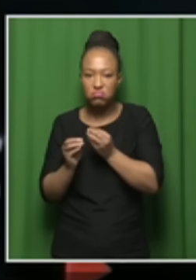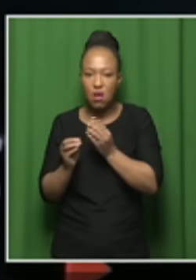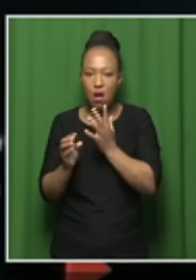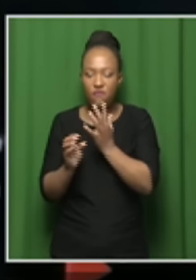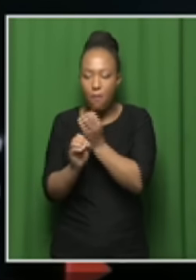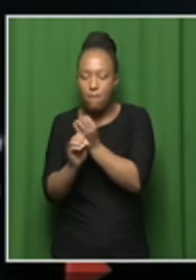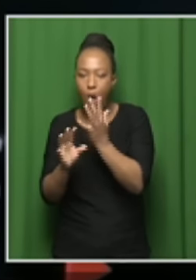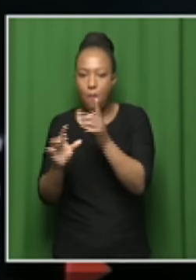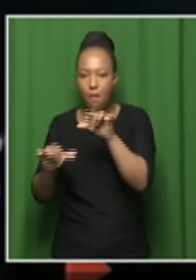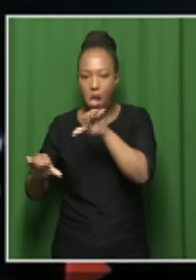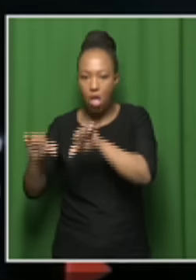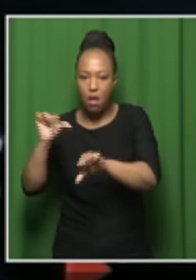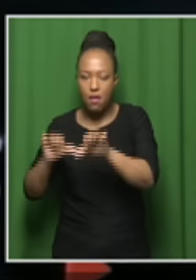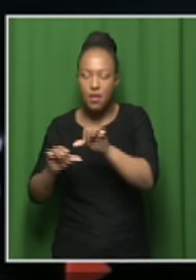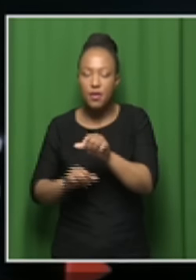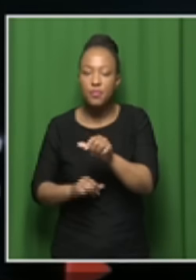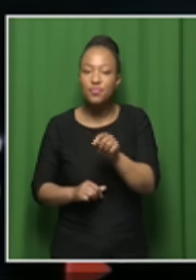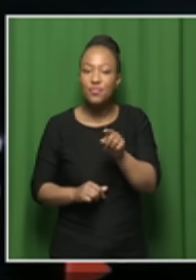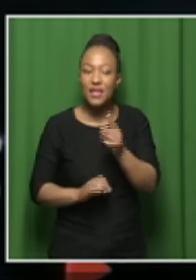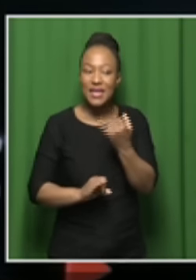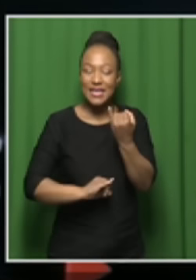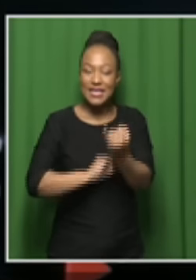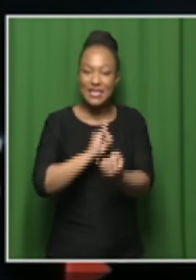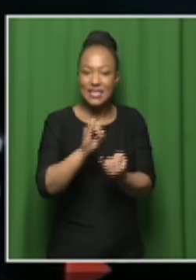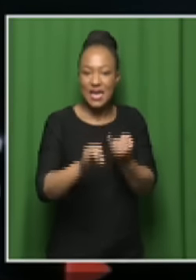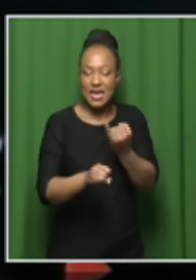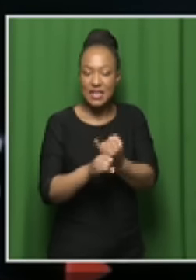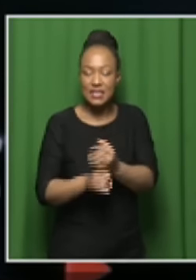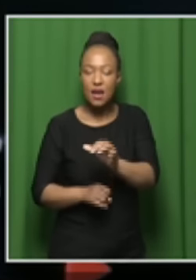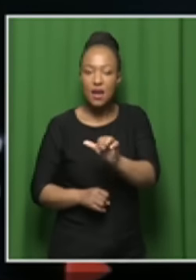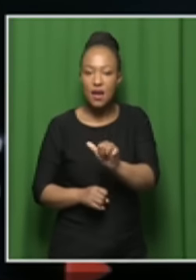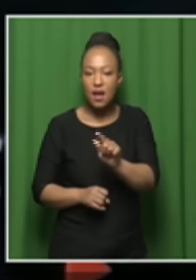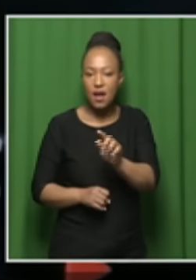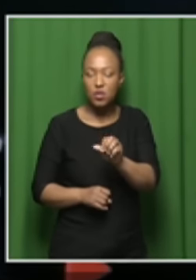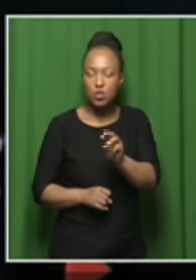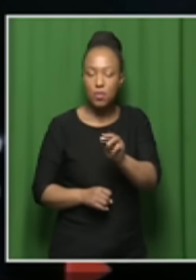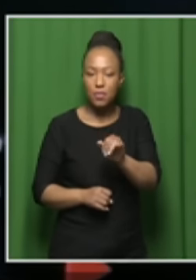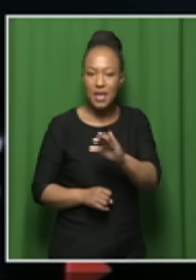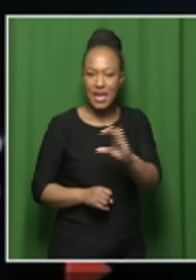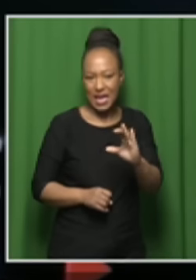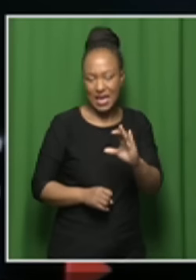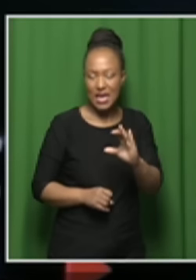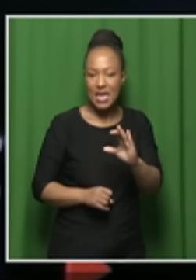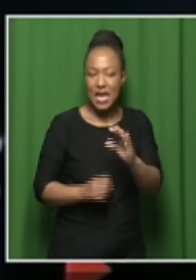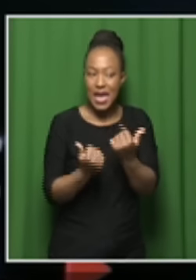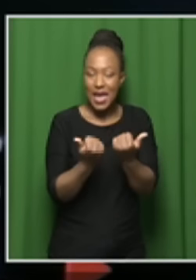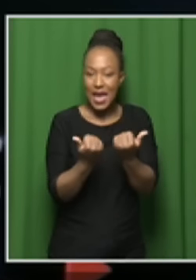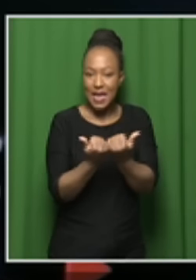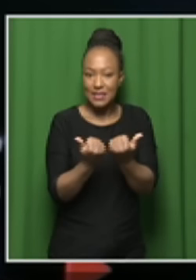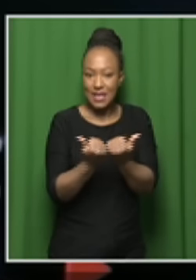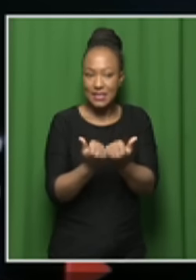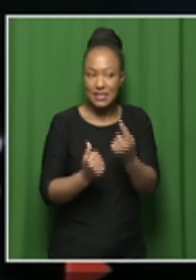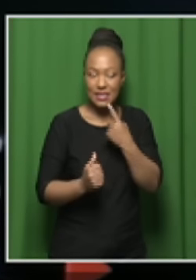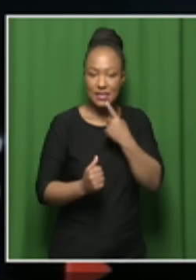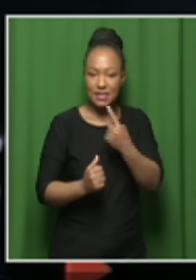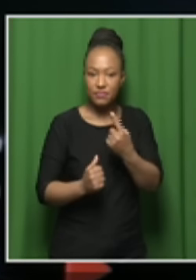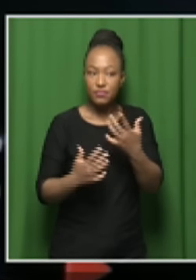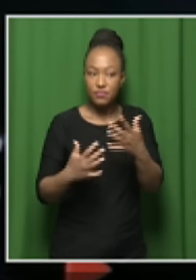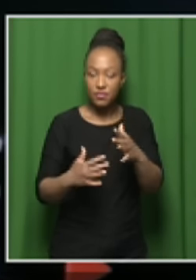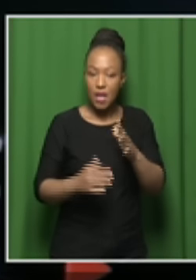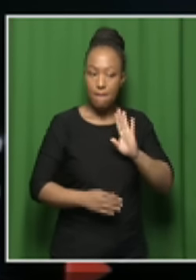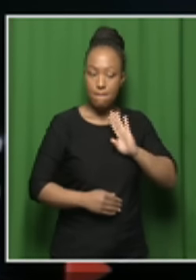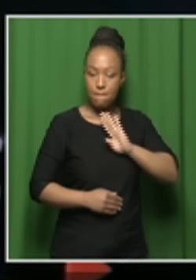the IAEA, the International Atomic Energy Agency, said just Thursday morning is this. The board